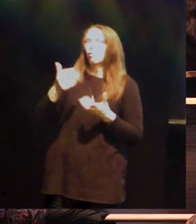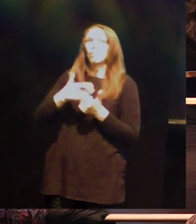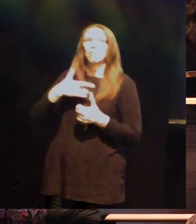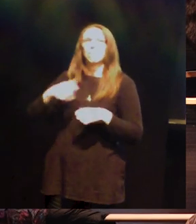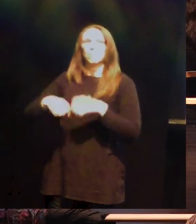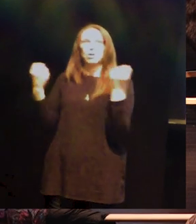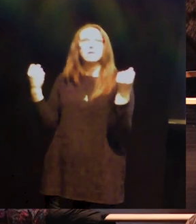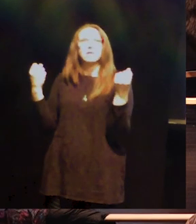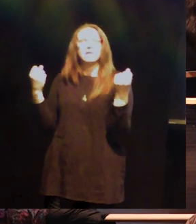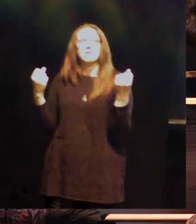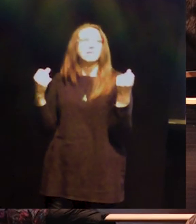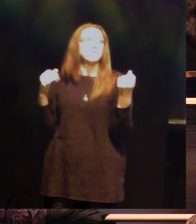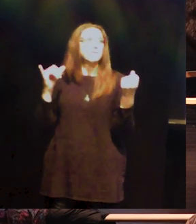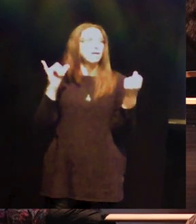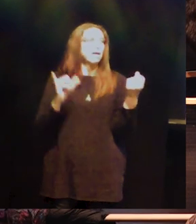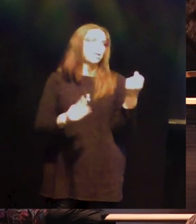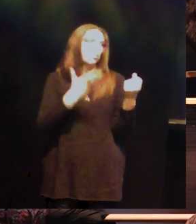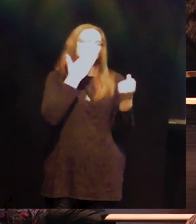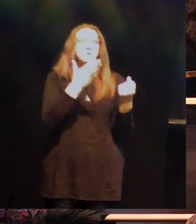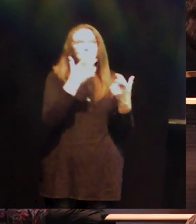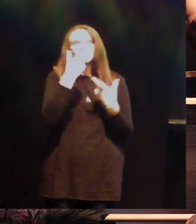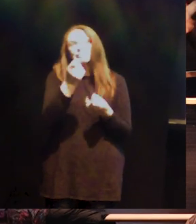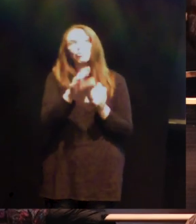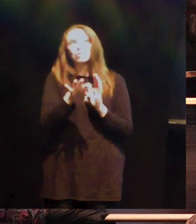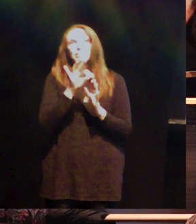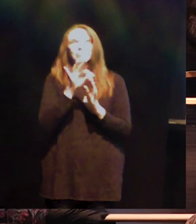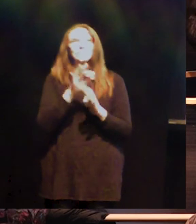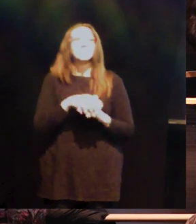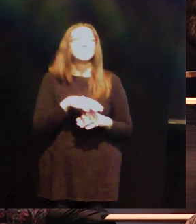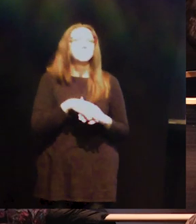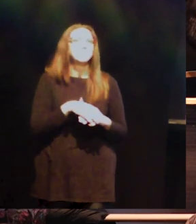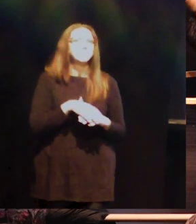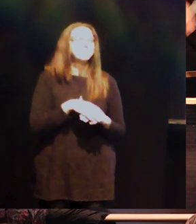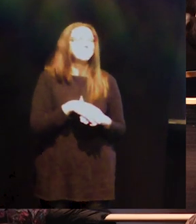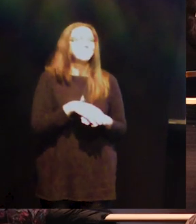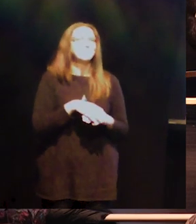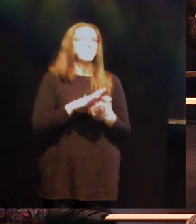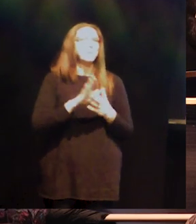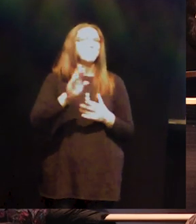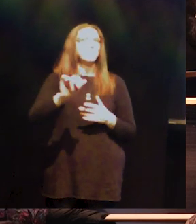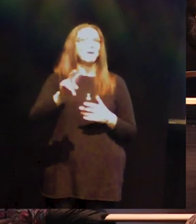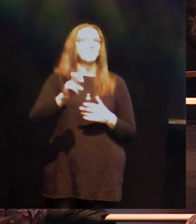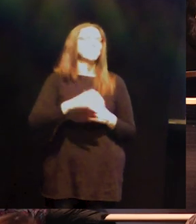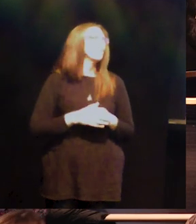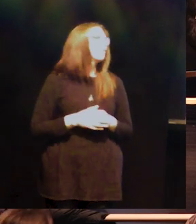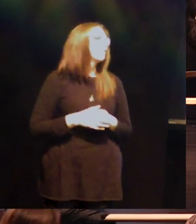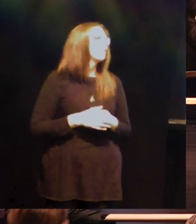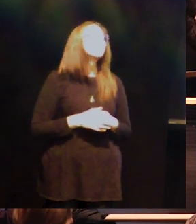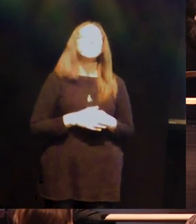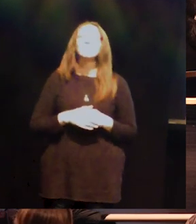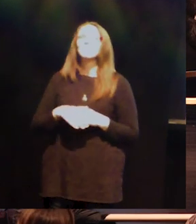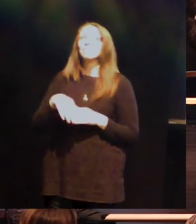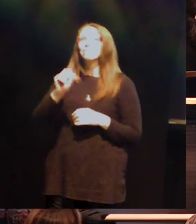And again, that was an aesthetic choice to me, you know? Mm-hmm. To be brave that way. Yeah. Right. Yeah, we wanted this